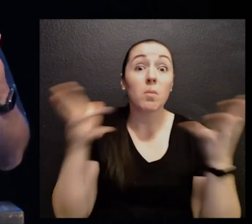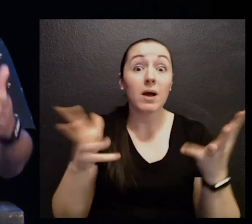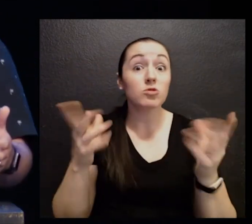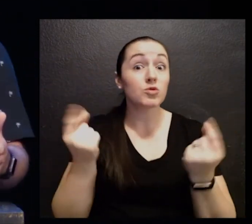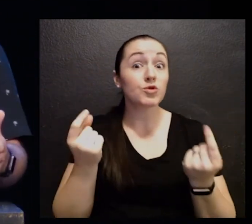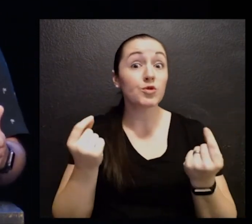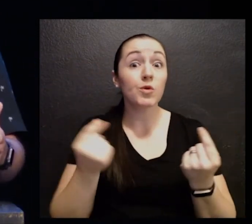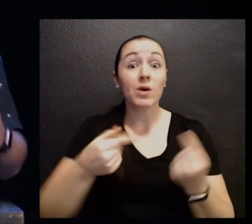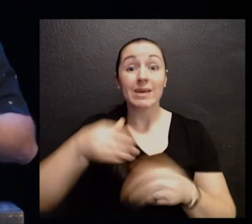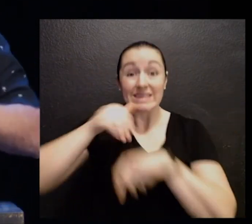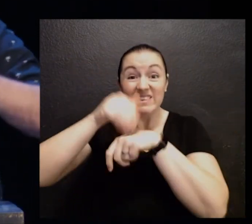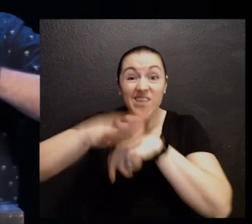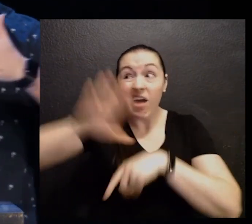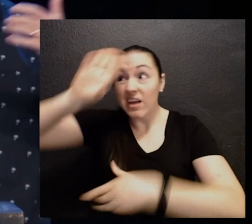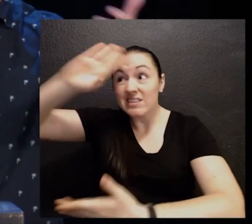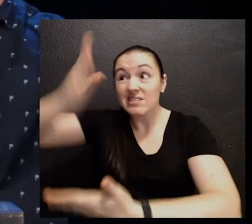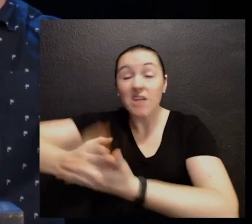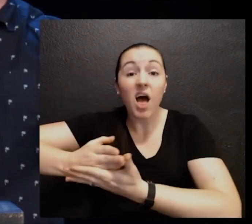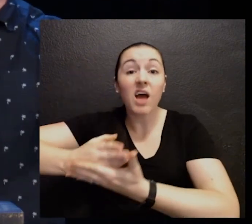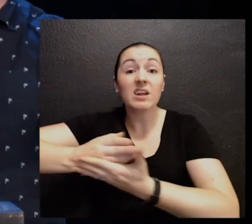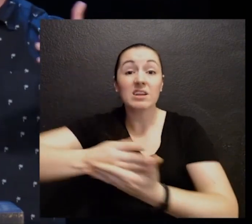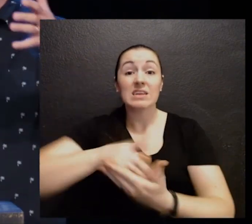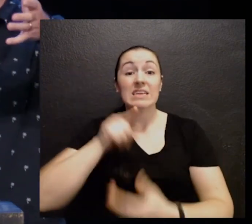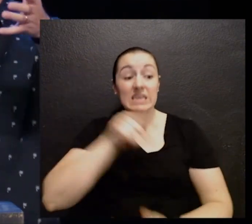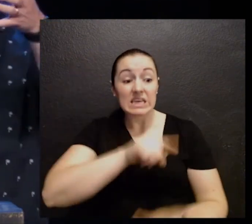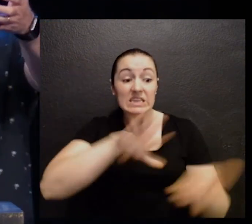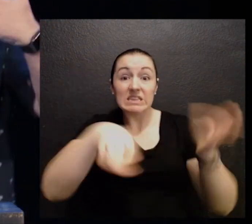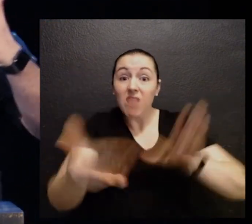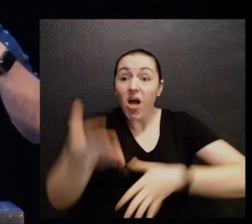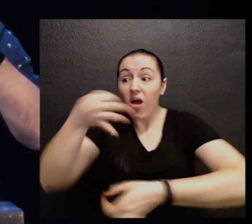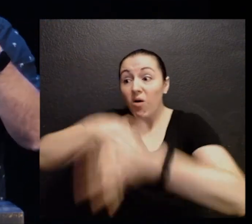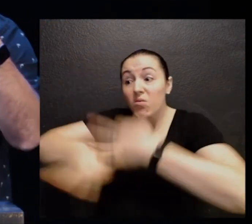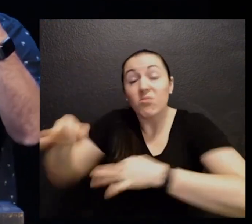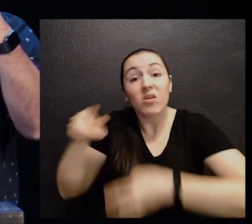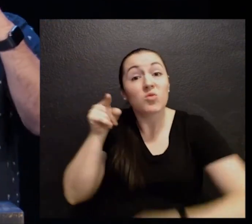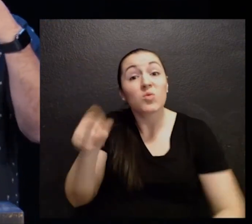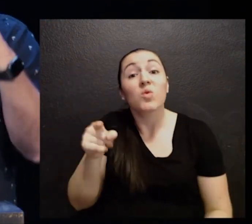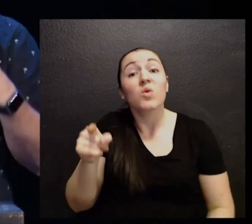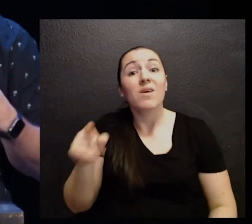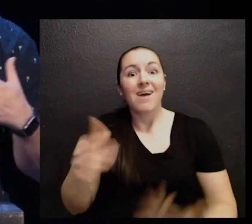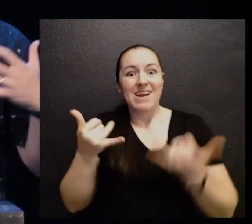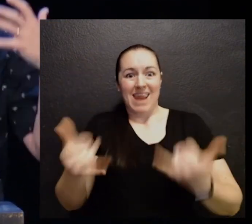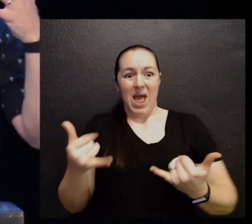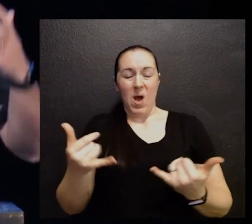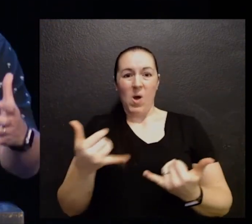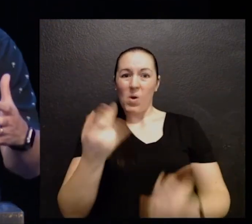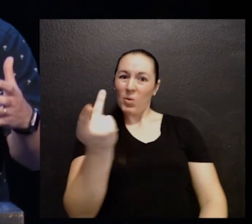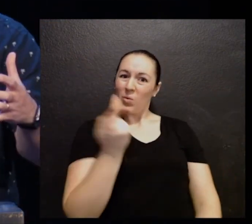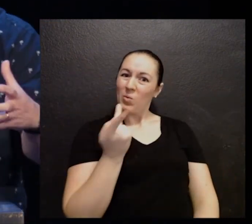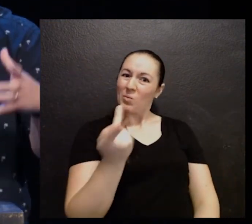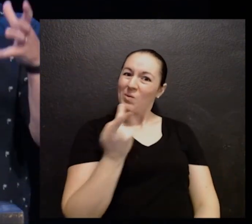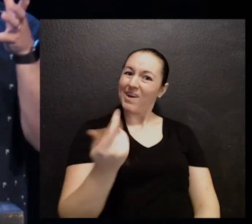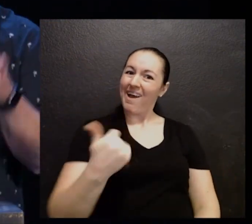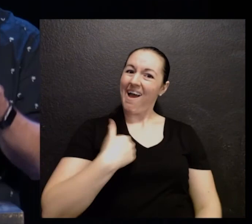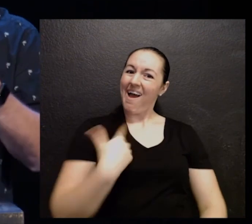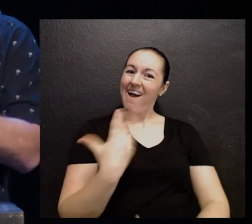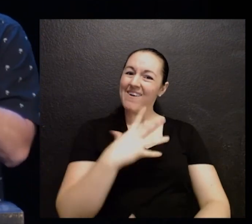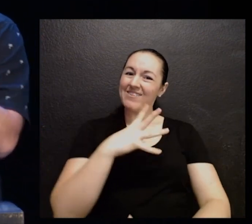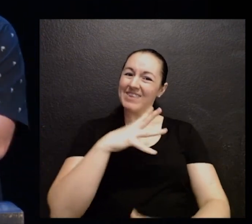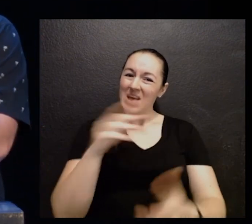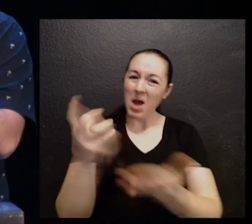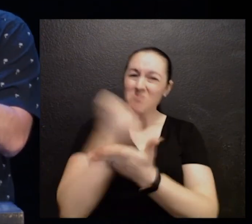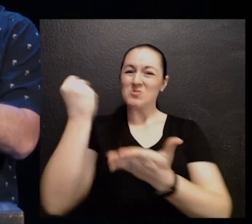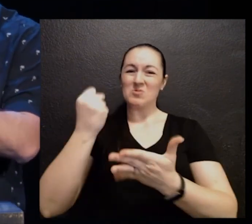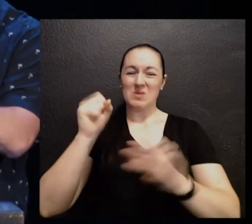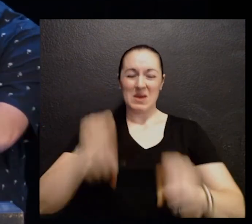to die for you and then be raised to life for you. That, and now you and I, we have the opportunity to participate in that